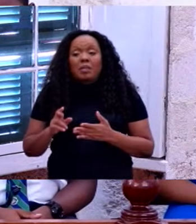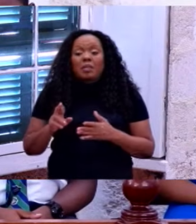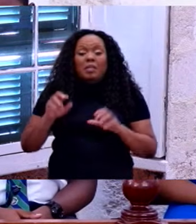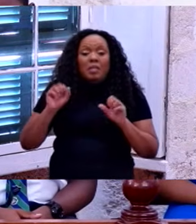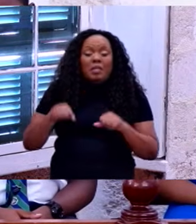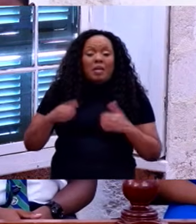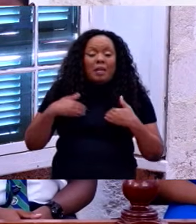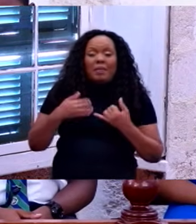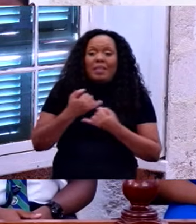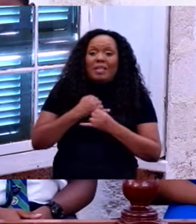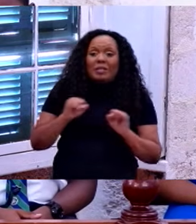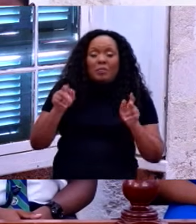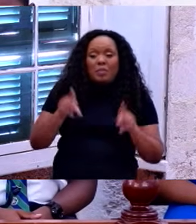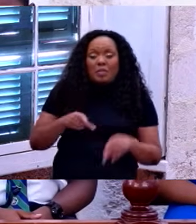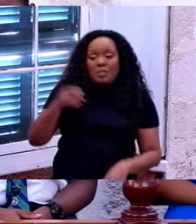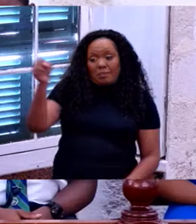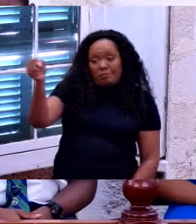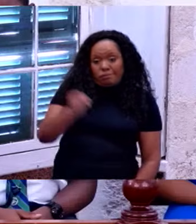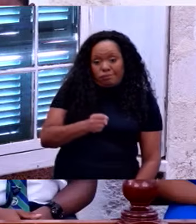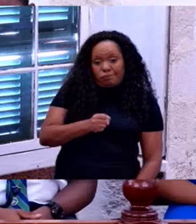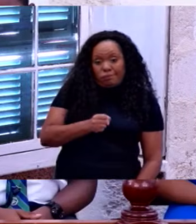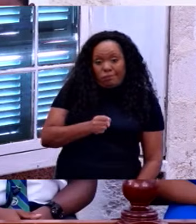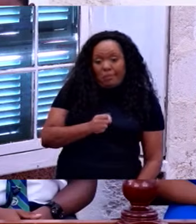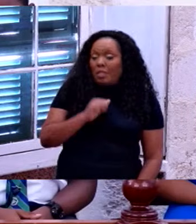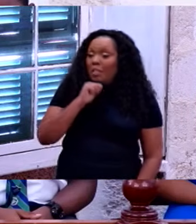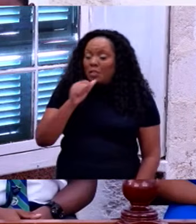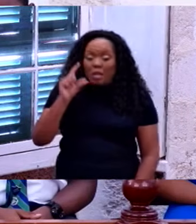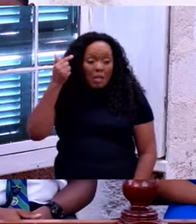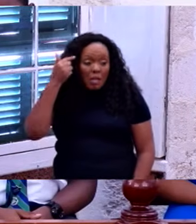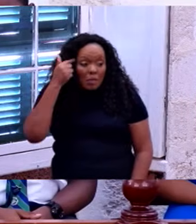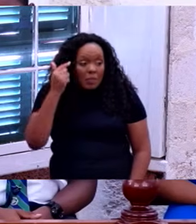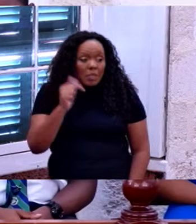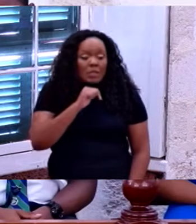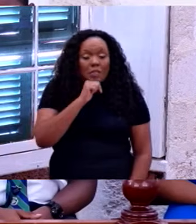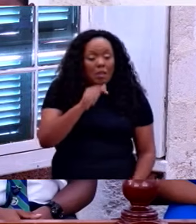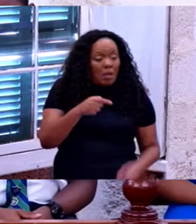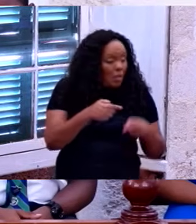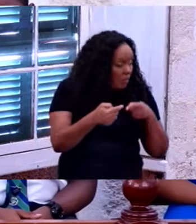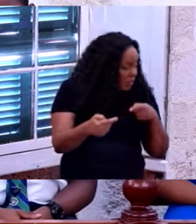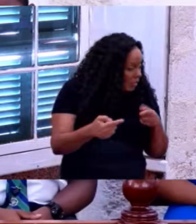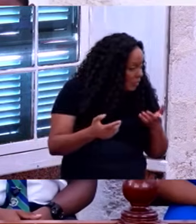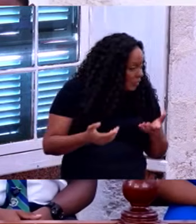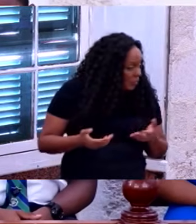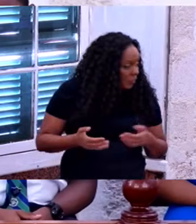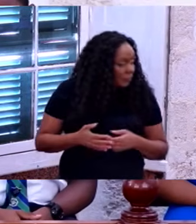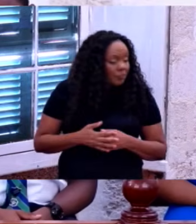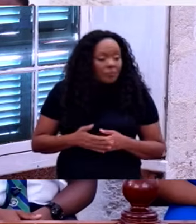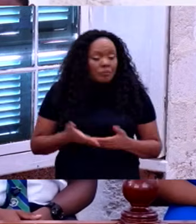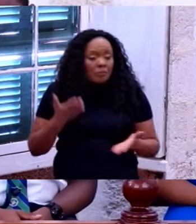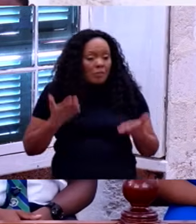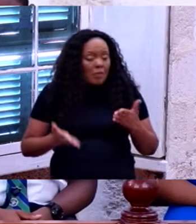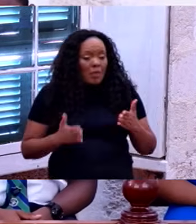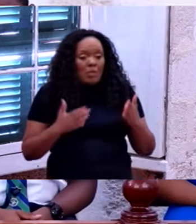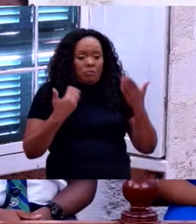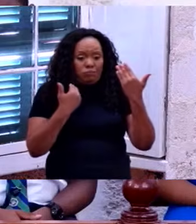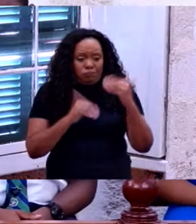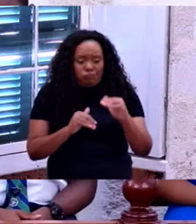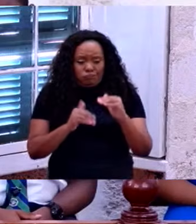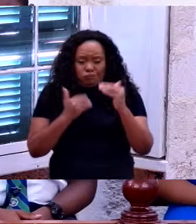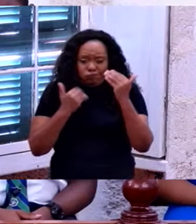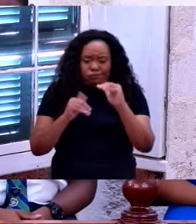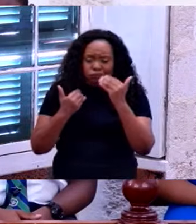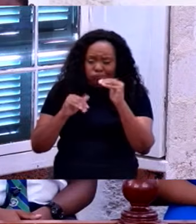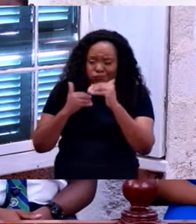assembly. You may be restricting the operation of the government in the future by